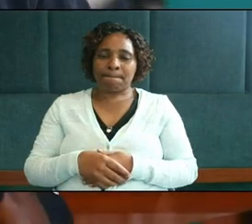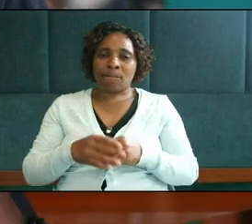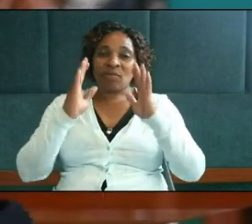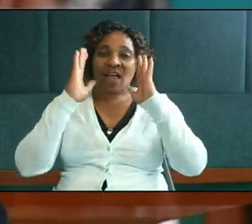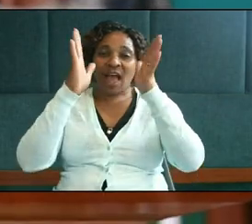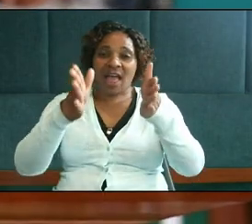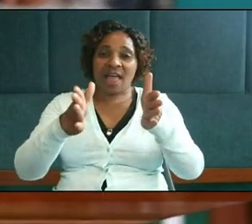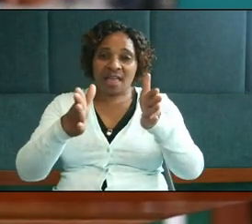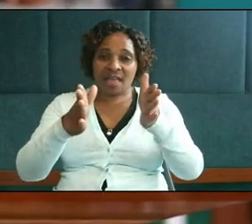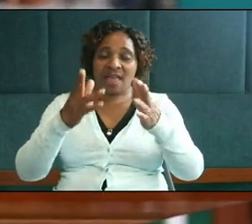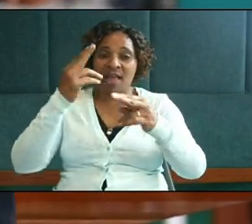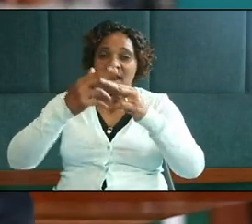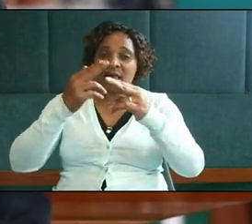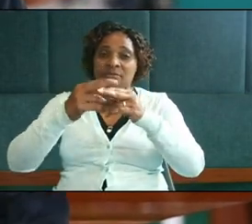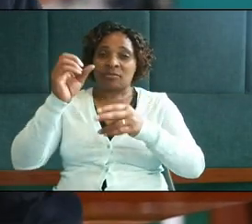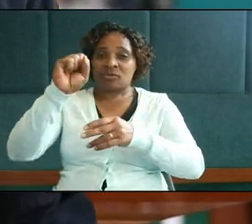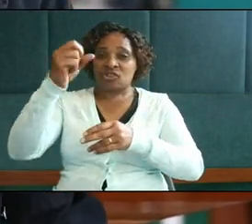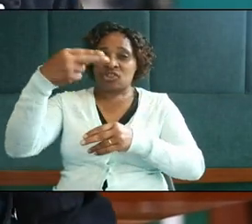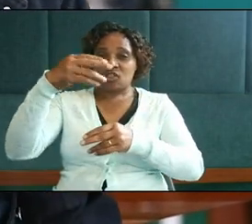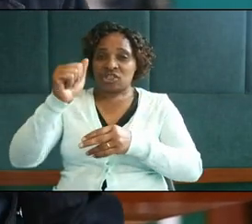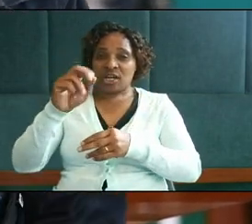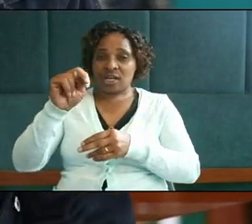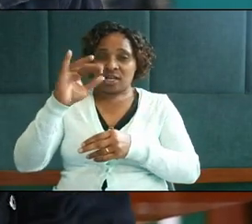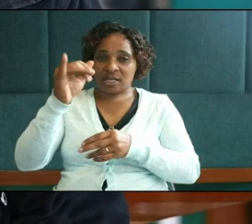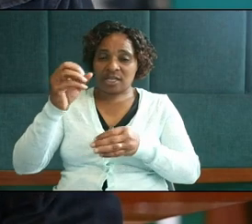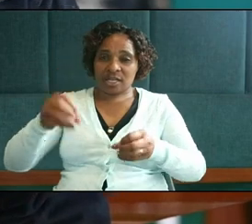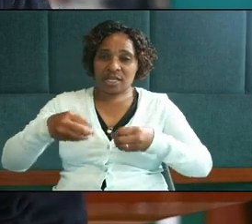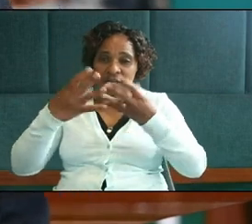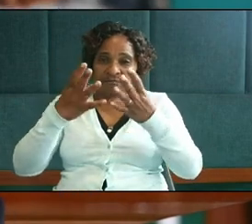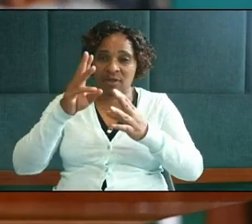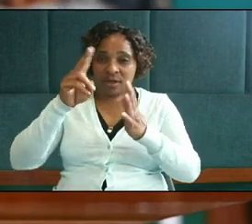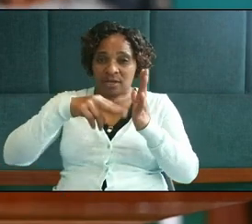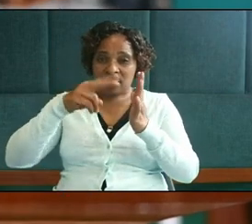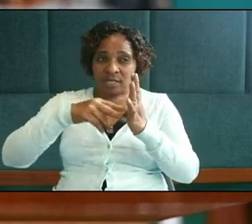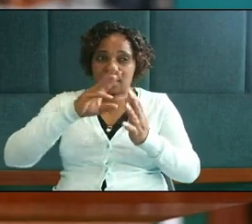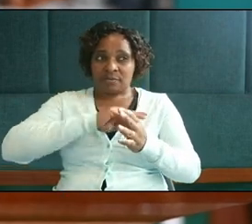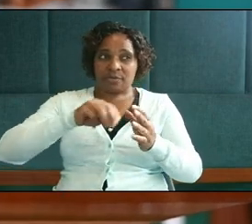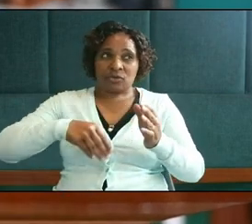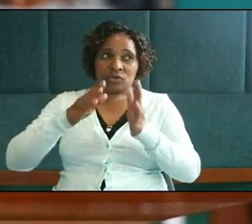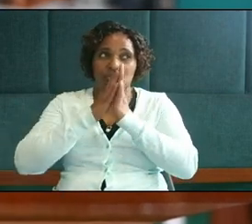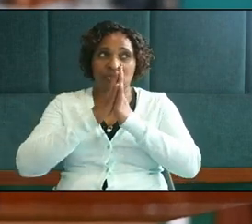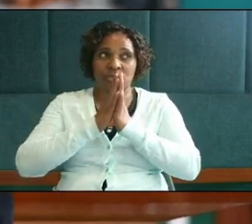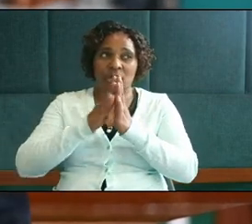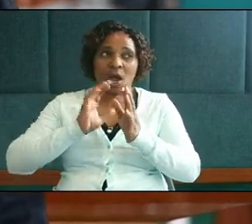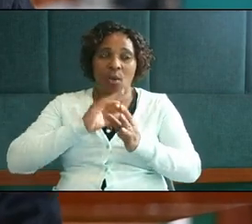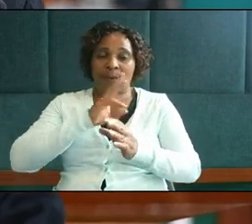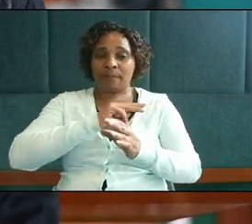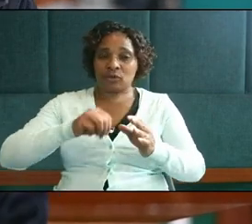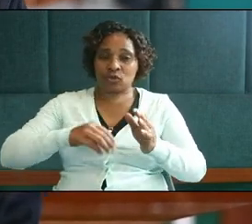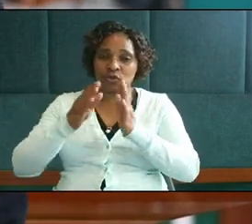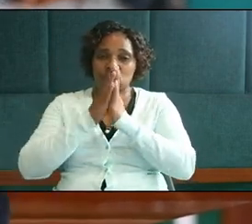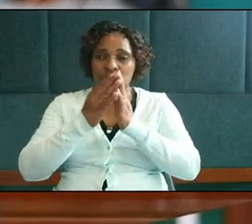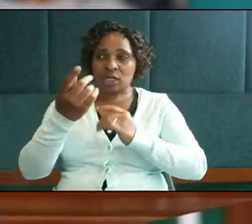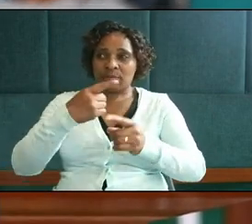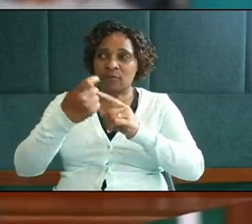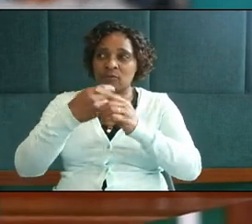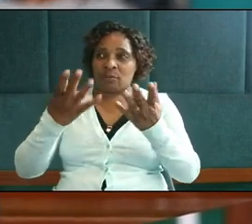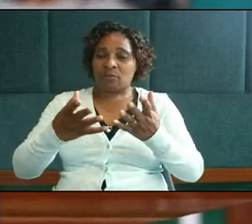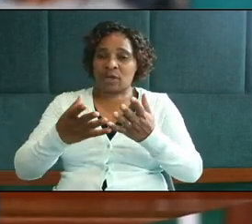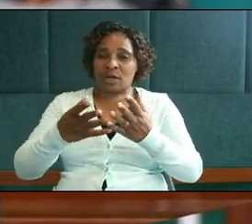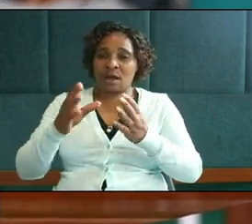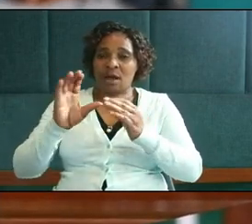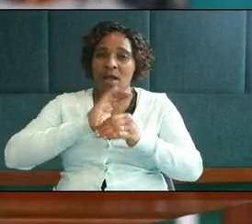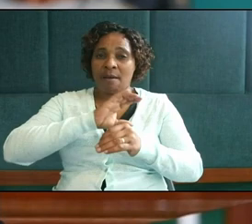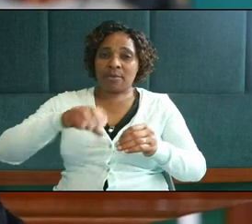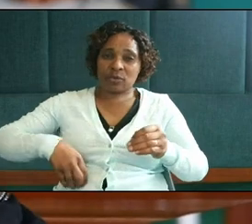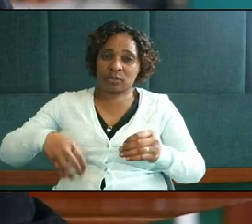Hi everyone, my name is Shani and I'll be giving the mission story. So our mission story comes from the country Cameroon and it's